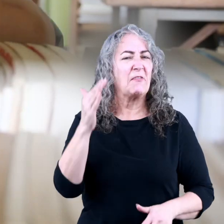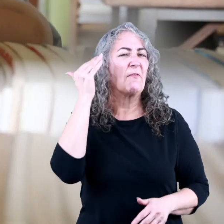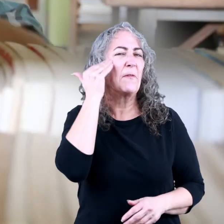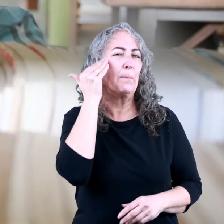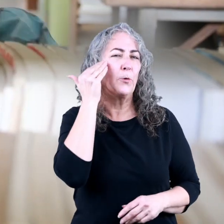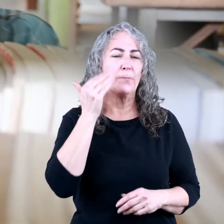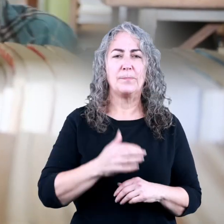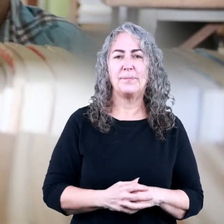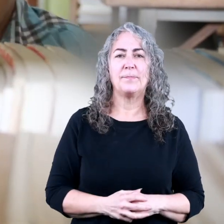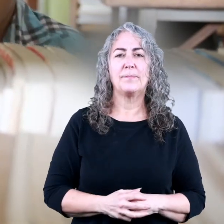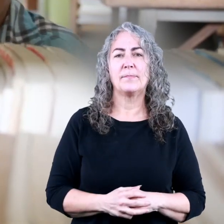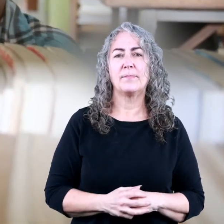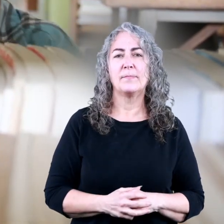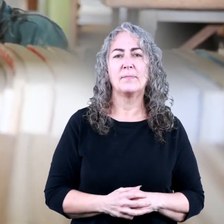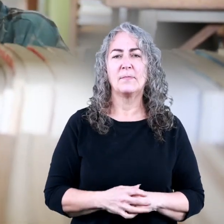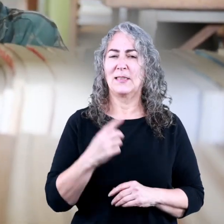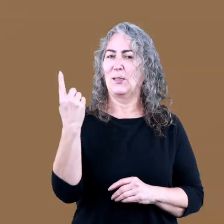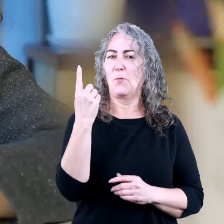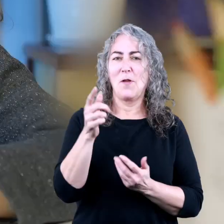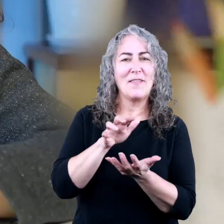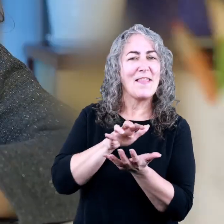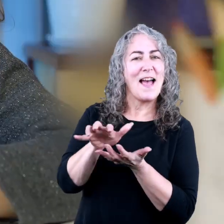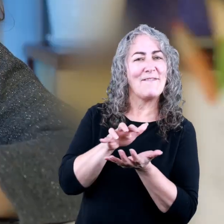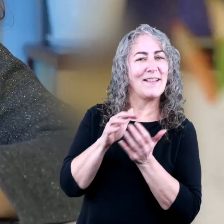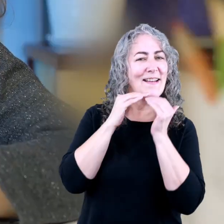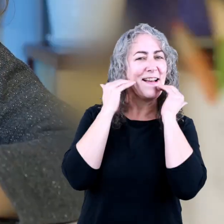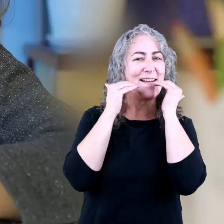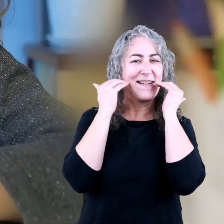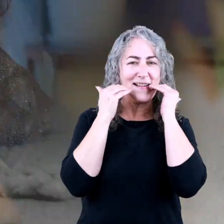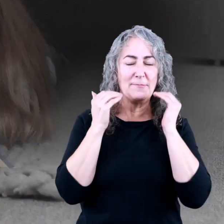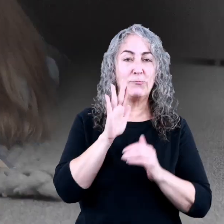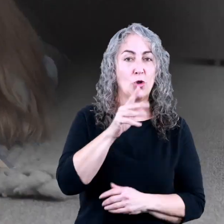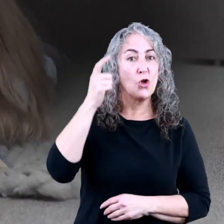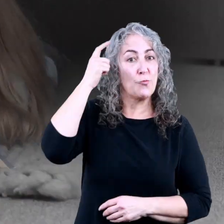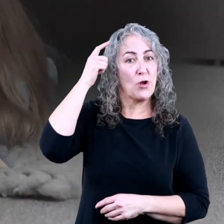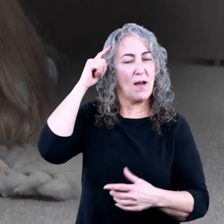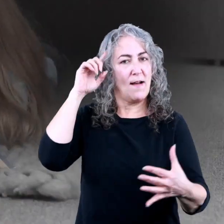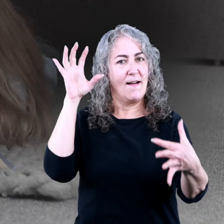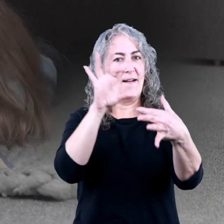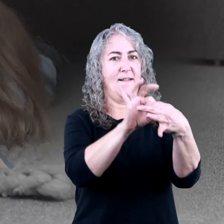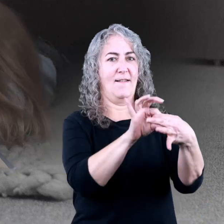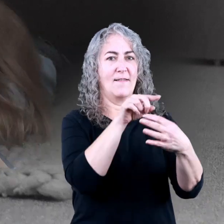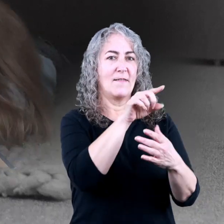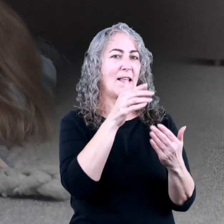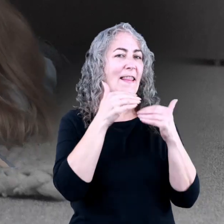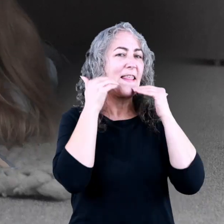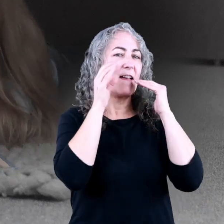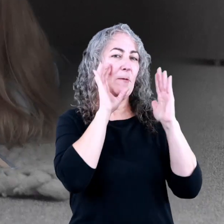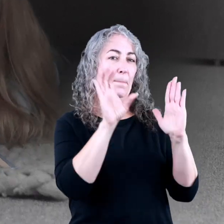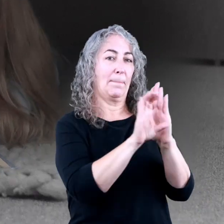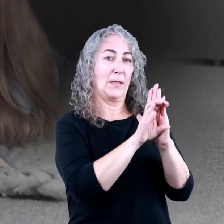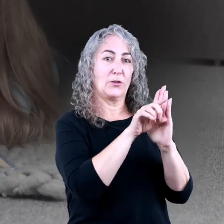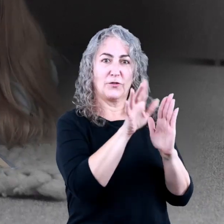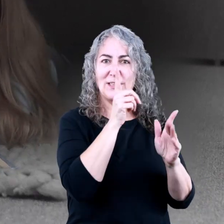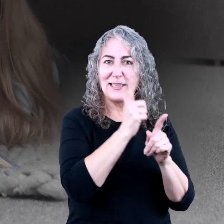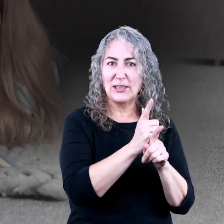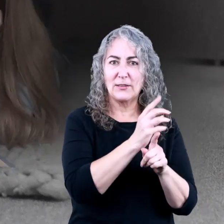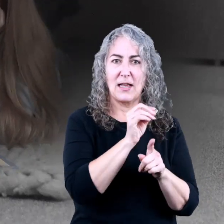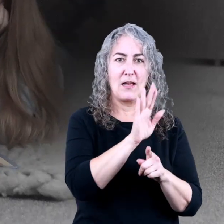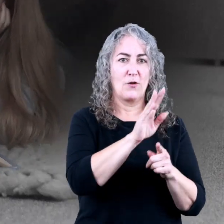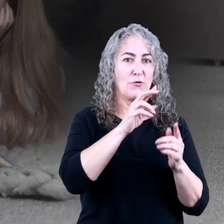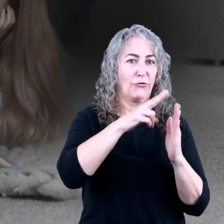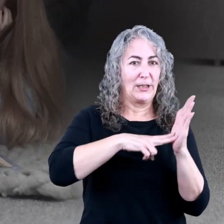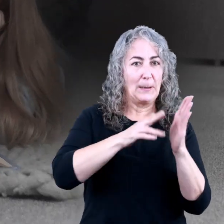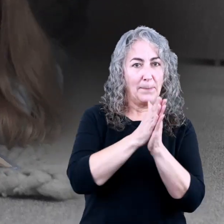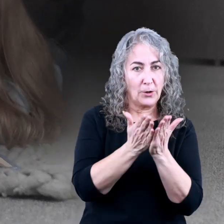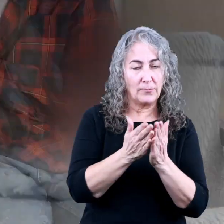was already familiar to you, someone laughing. Your brain then connected the laughing image of your sister and her